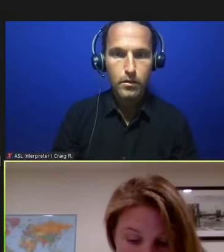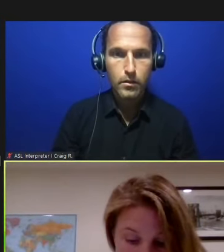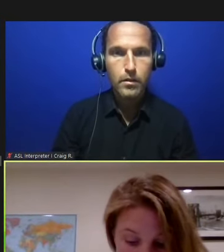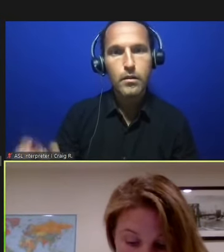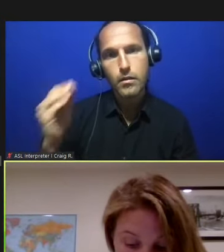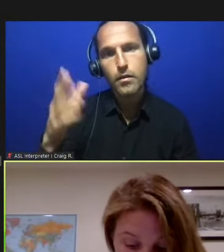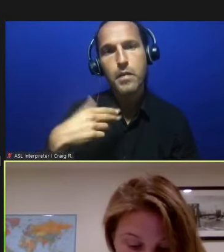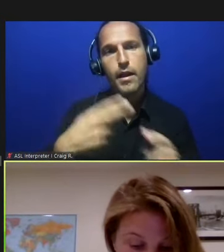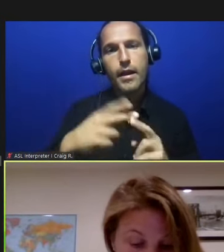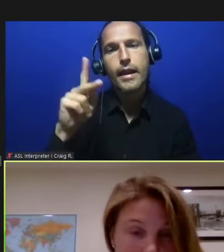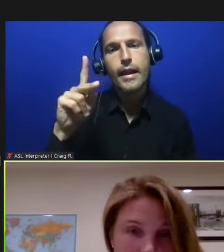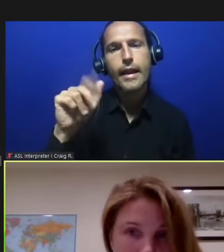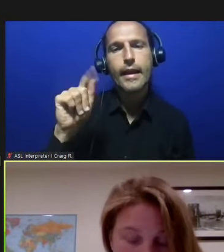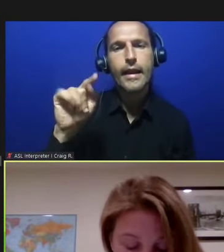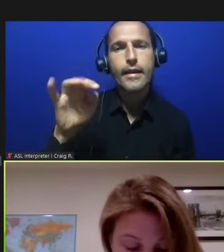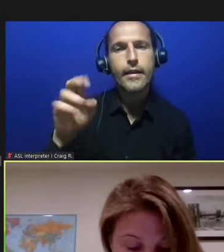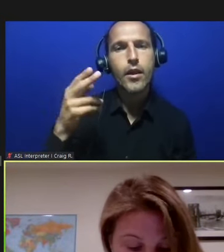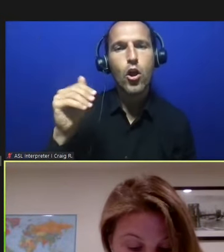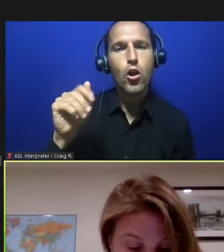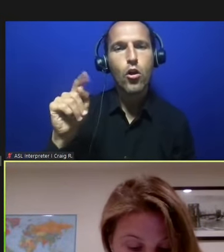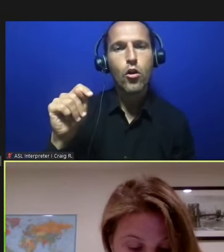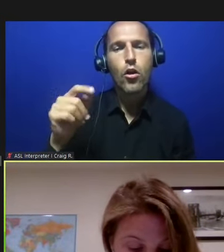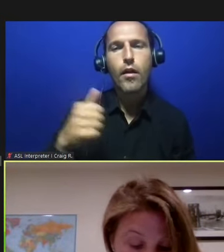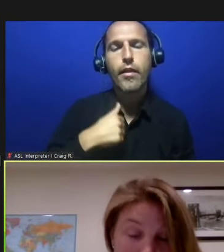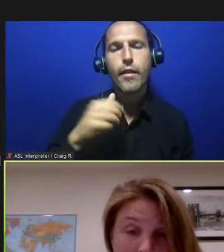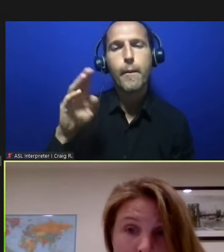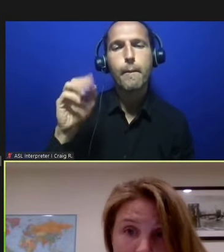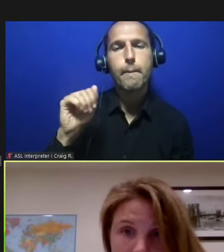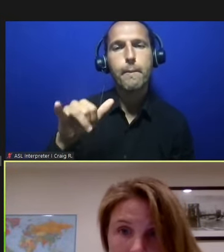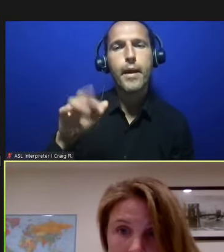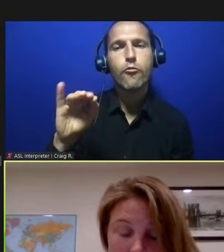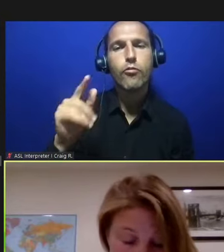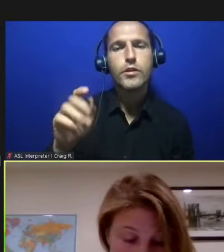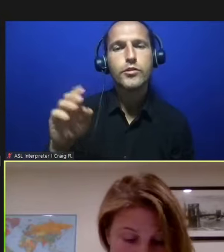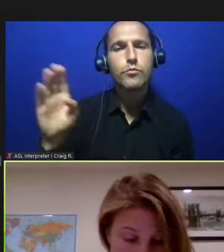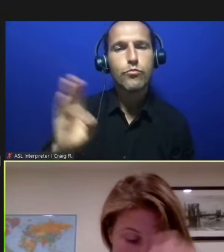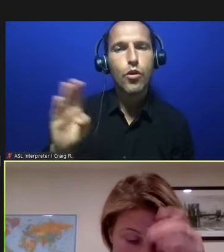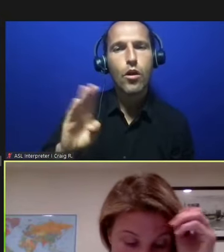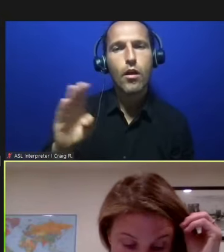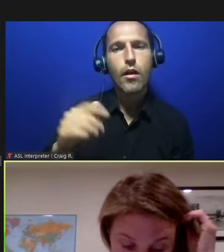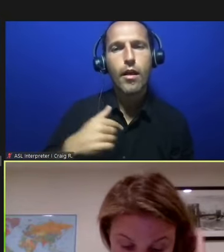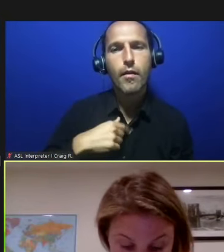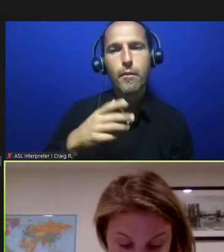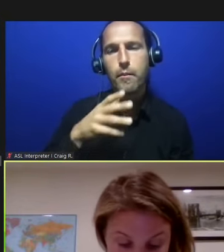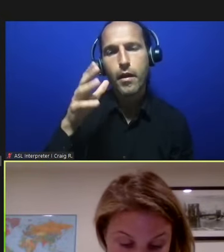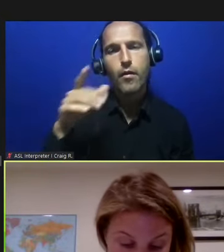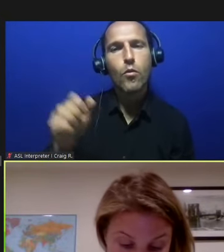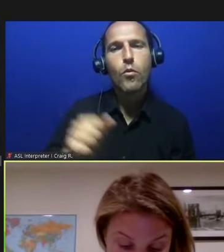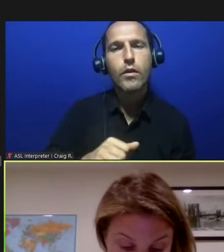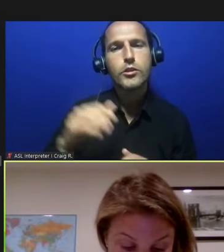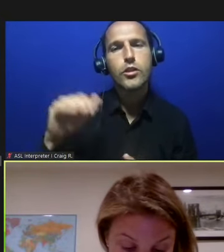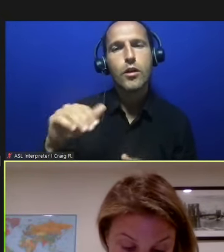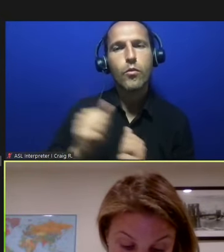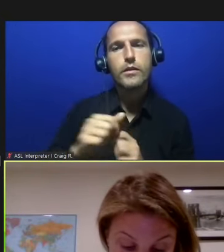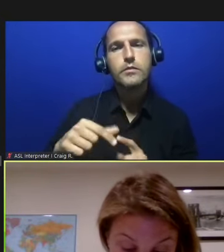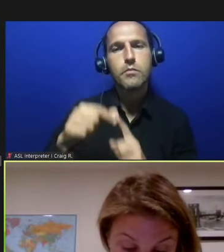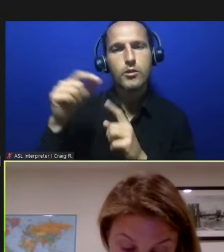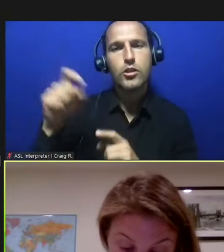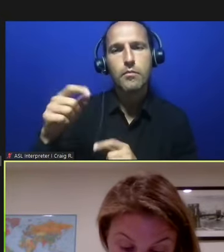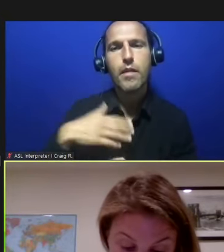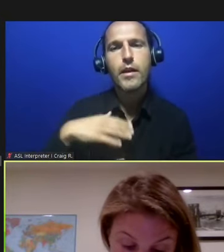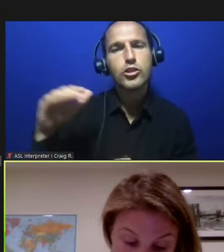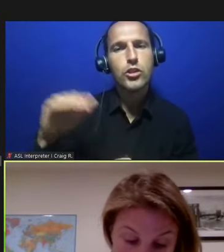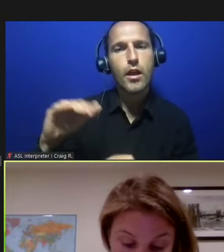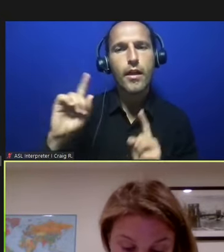My name is Katie Hart. I live in Bay Ridge, Brooklyn, and I am a parent of a child with special needs. My